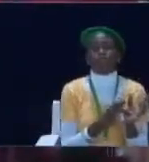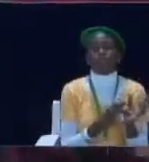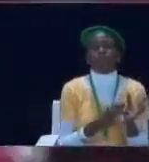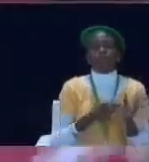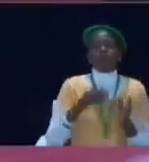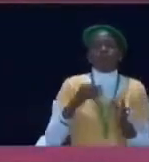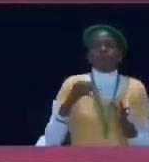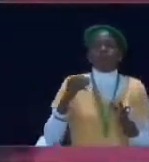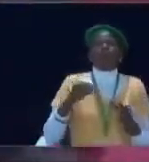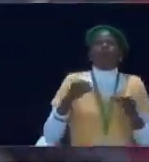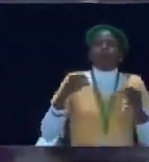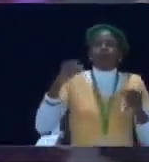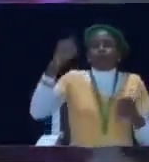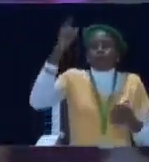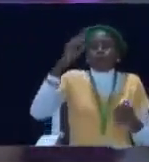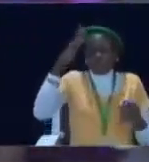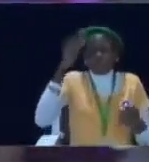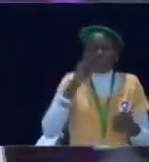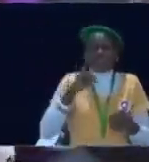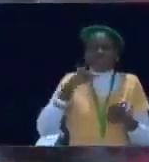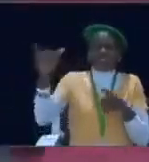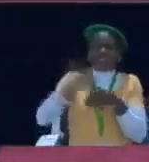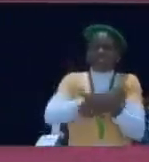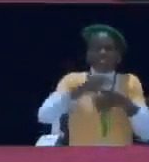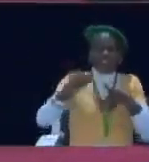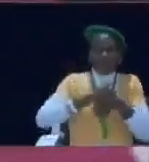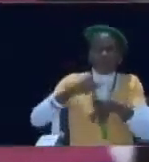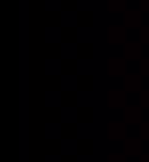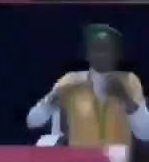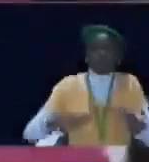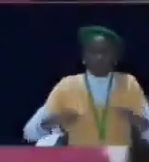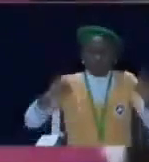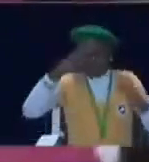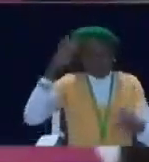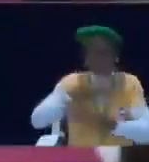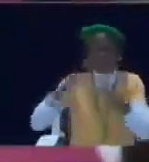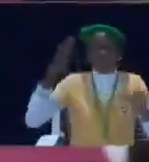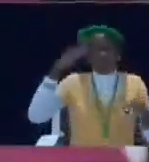Why is Yahoo boys trending? Because they don't have